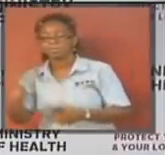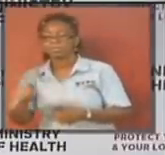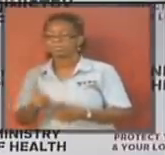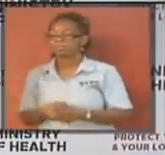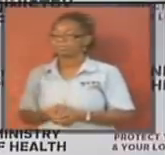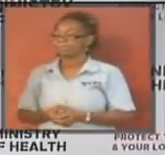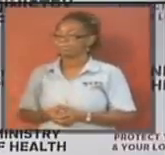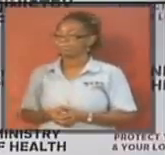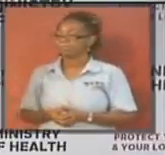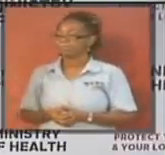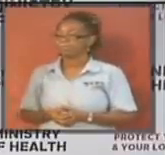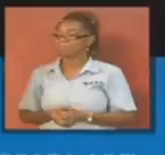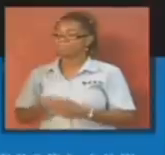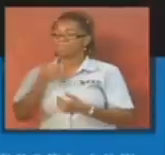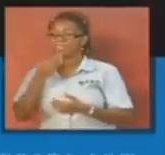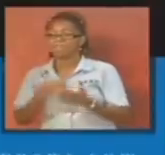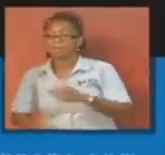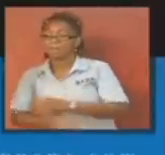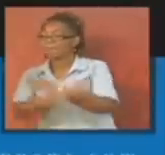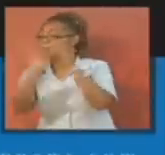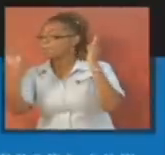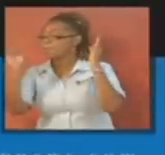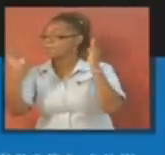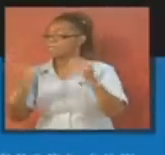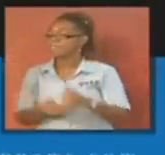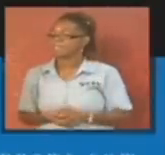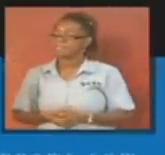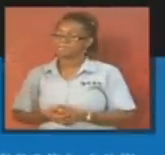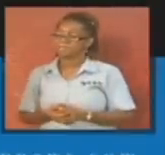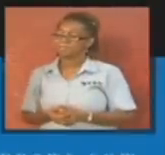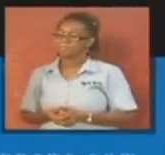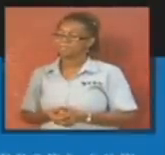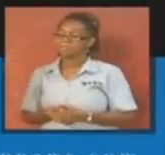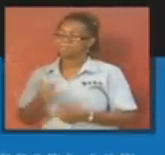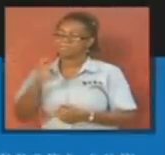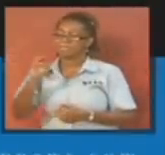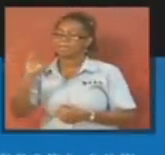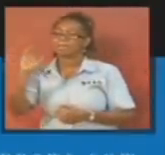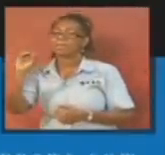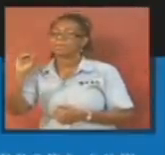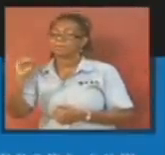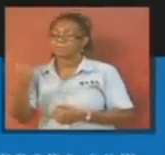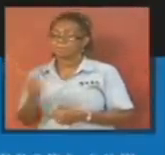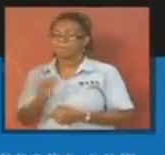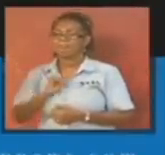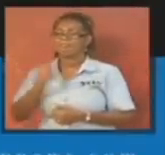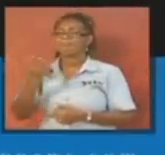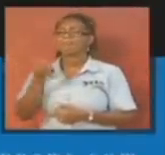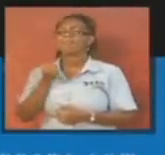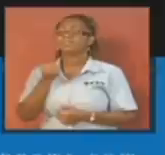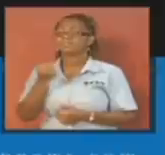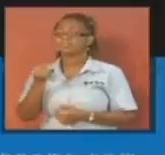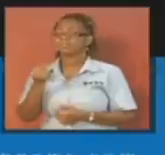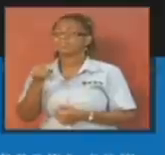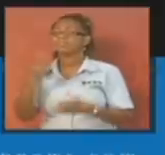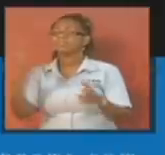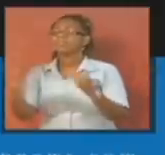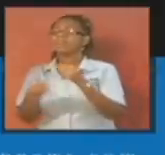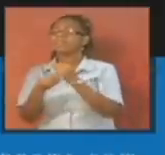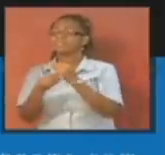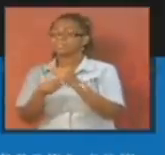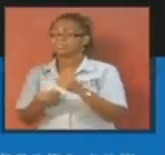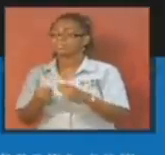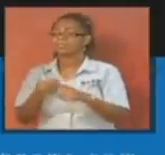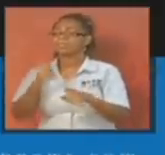Hi, good morning, Priyabi Harry, AZPnews.com. CMO, I just want to touch back on Kim's question. The